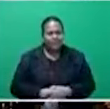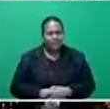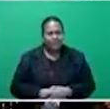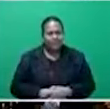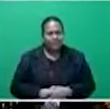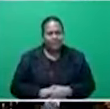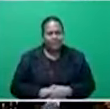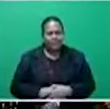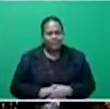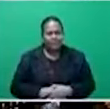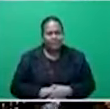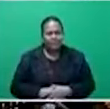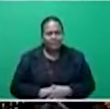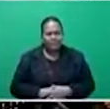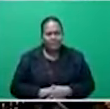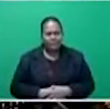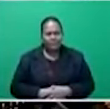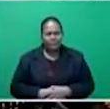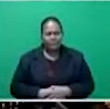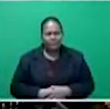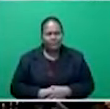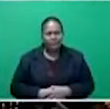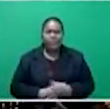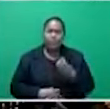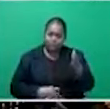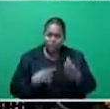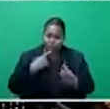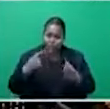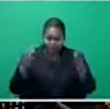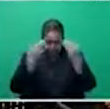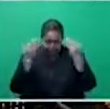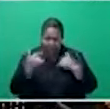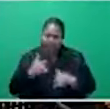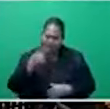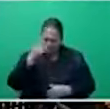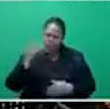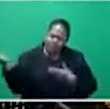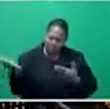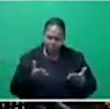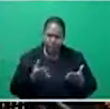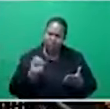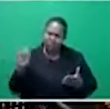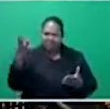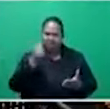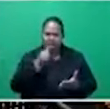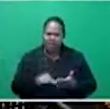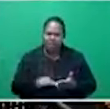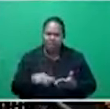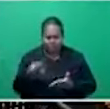Honourable. I mean, so what you are saying, Mr. Speaker, is that I could come with an anonymous letter and read it here